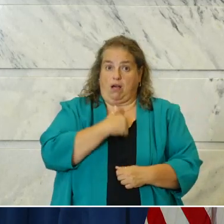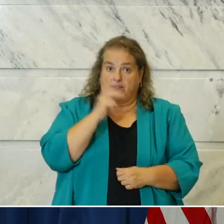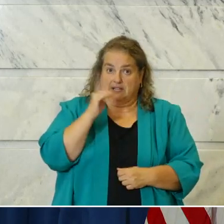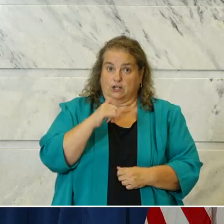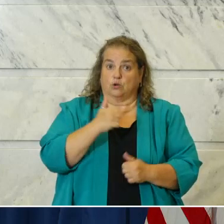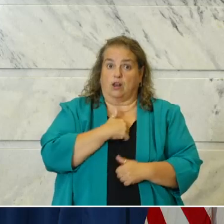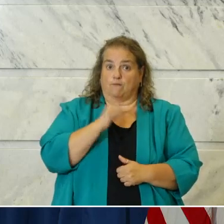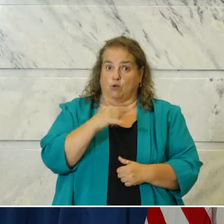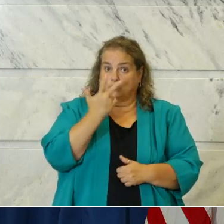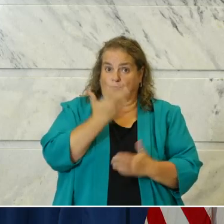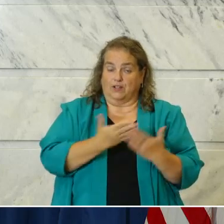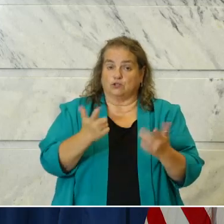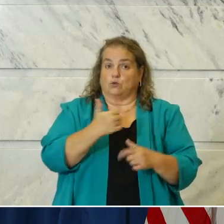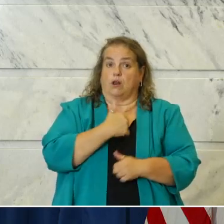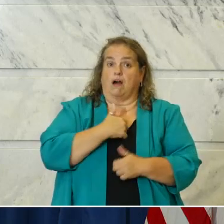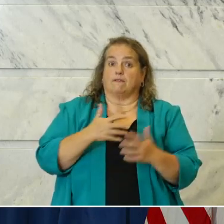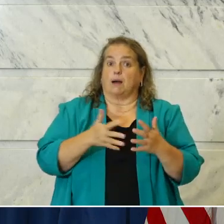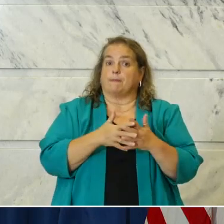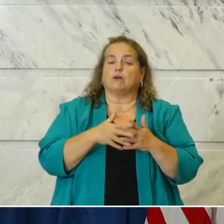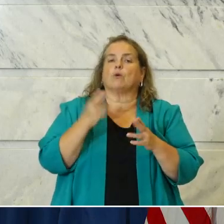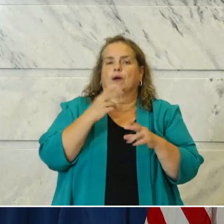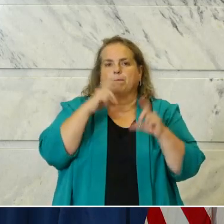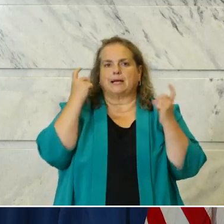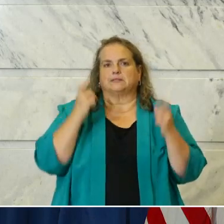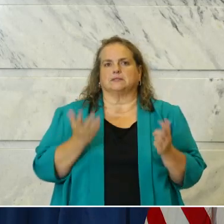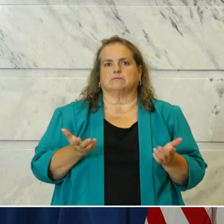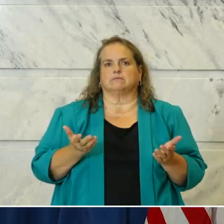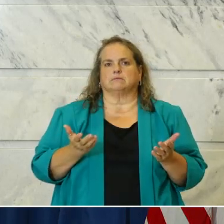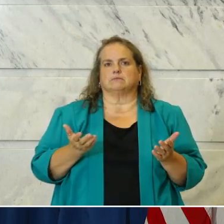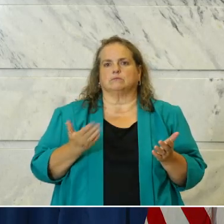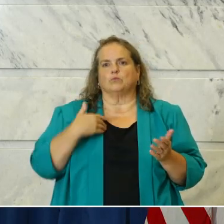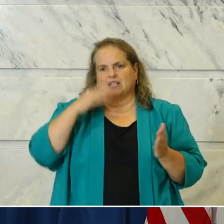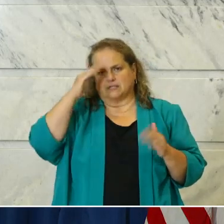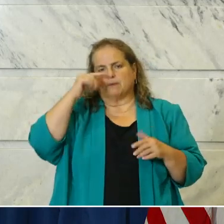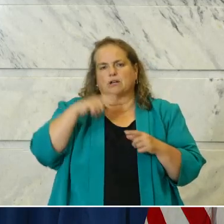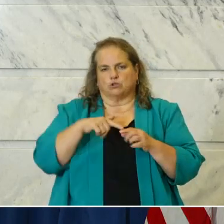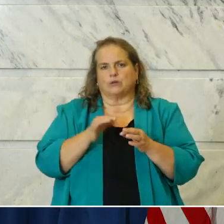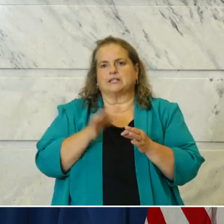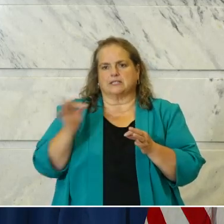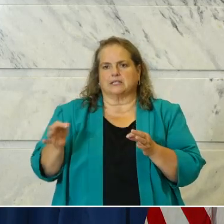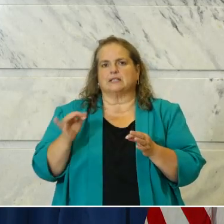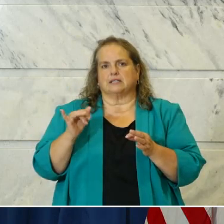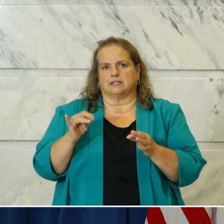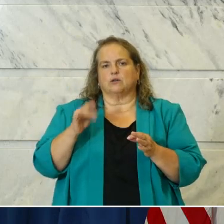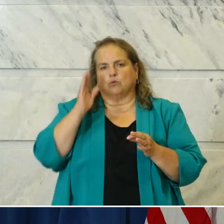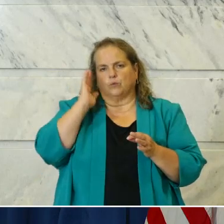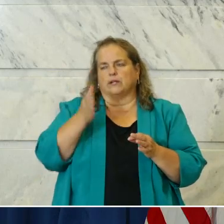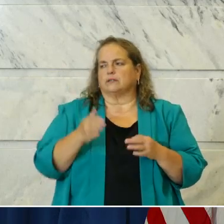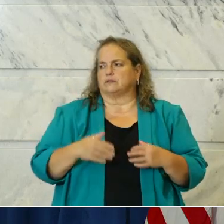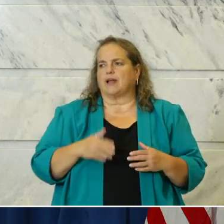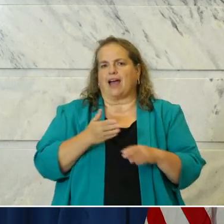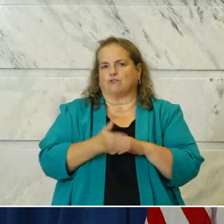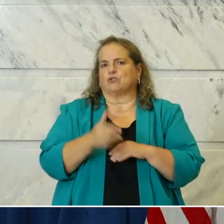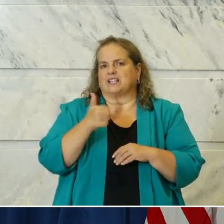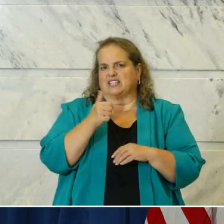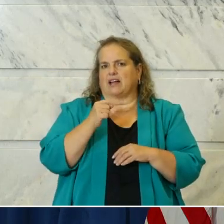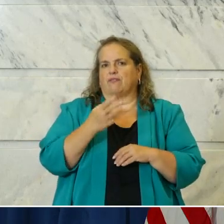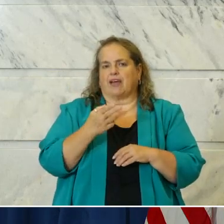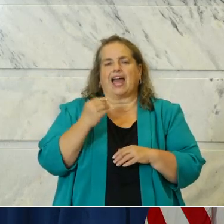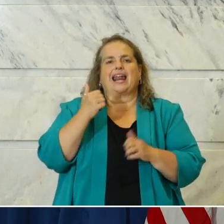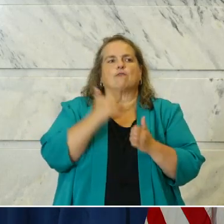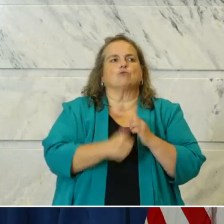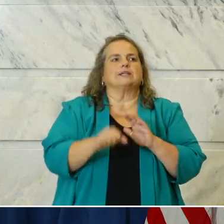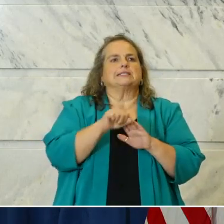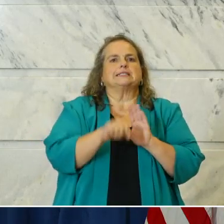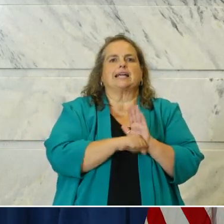those things, you love America, wear a mask. So we expect to extend it after the 10th. And just about every state's doing